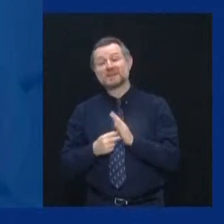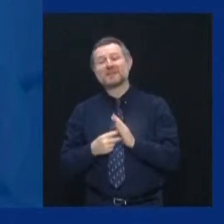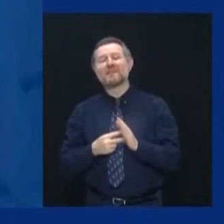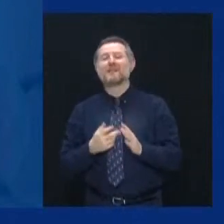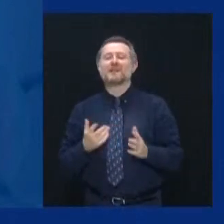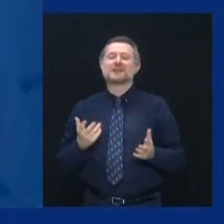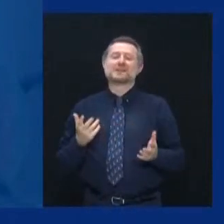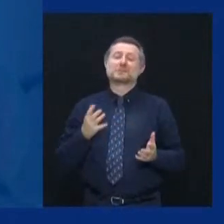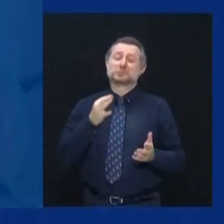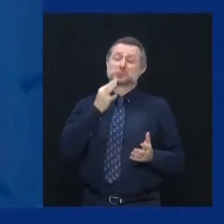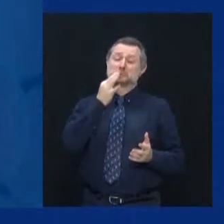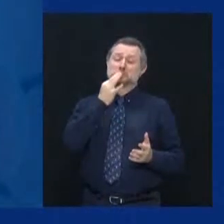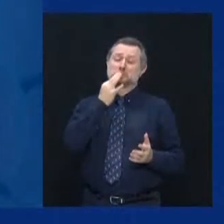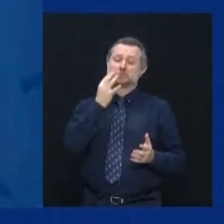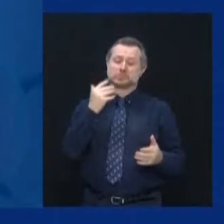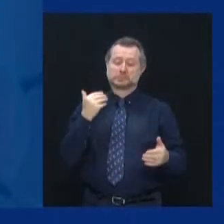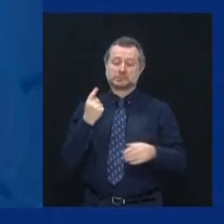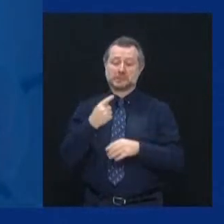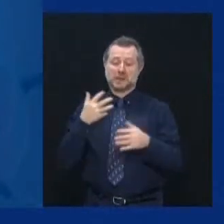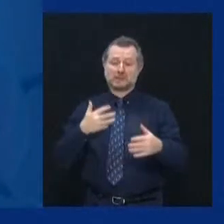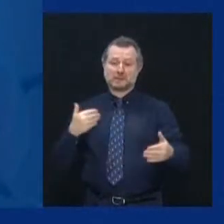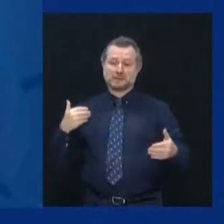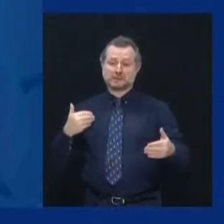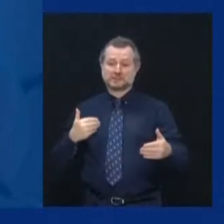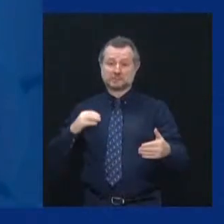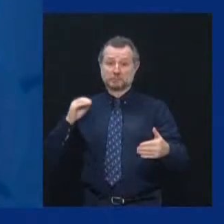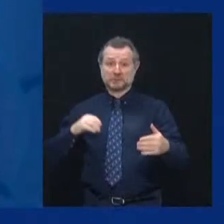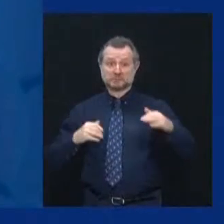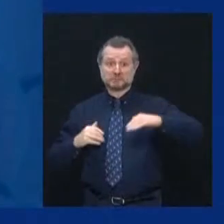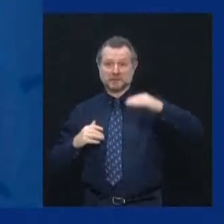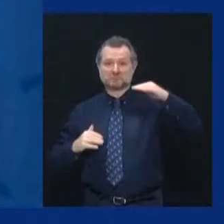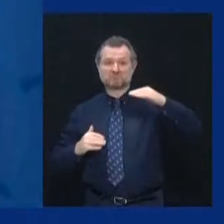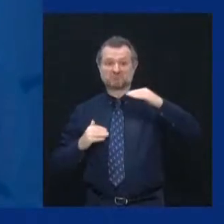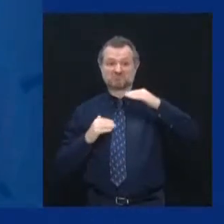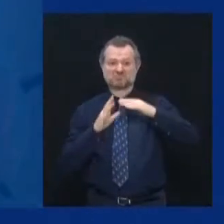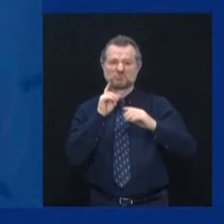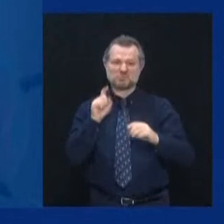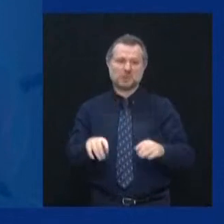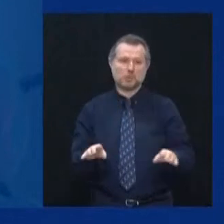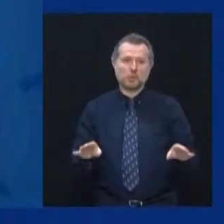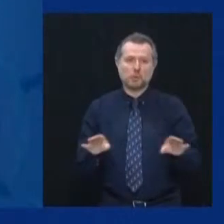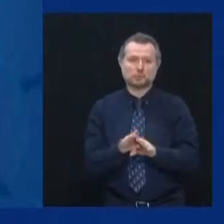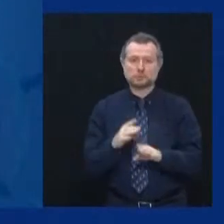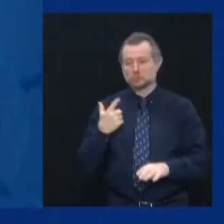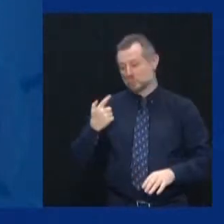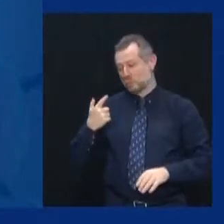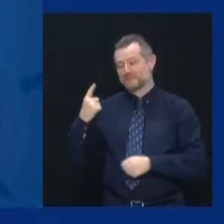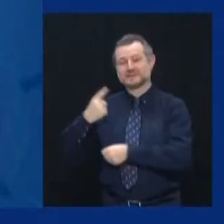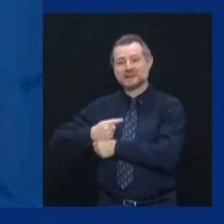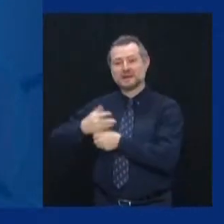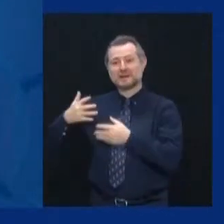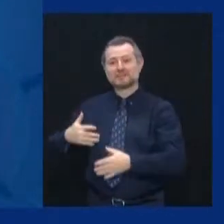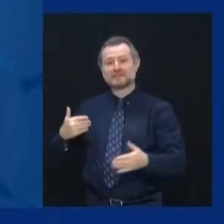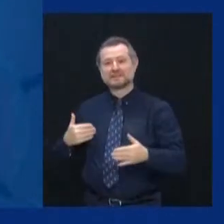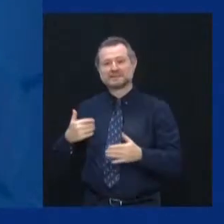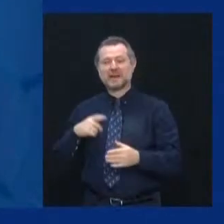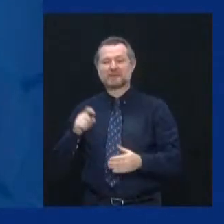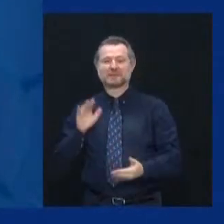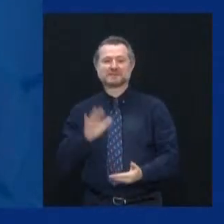we close. Why? Because we then have 21 days to try to come up with